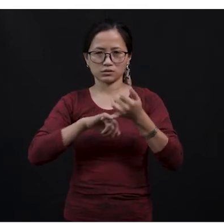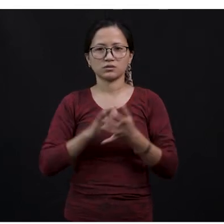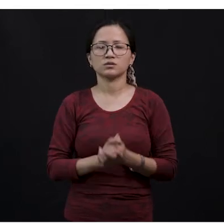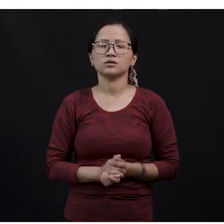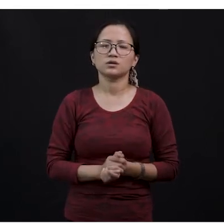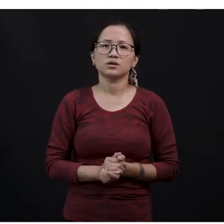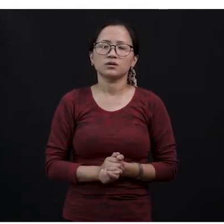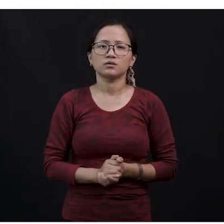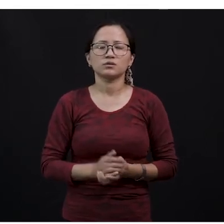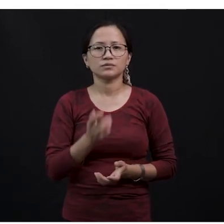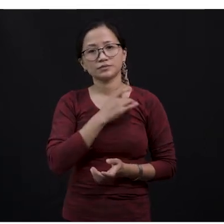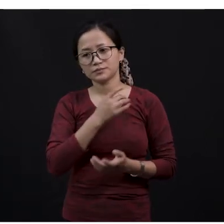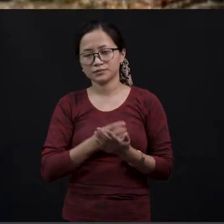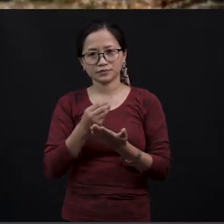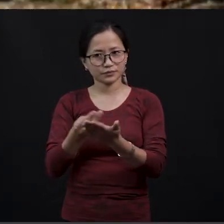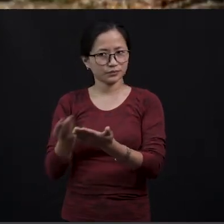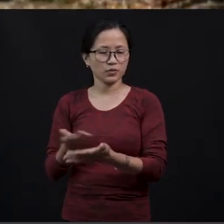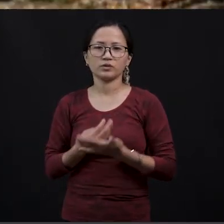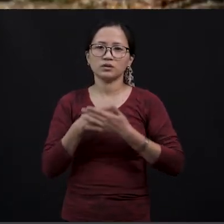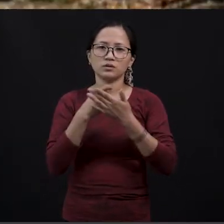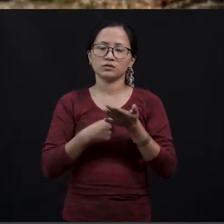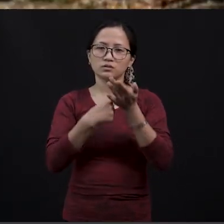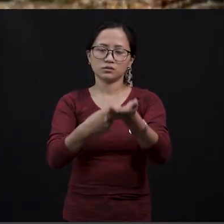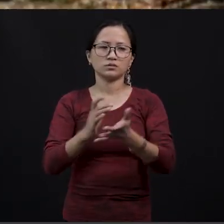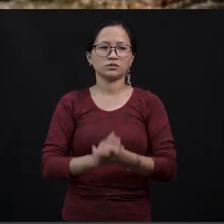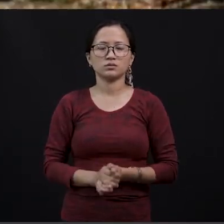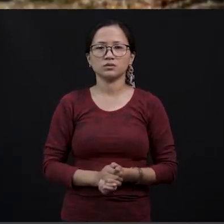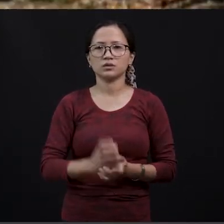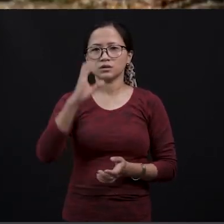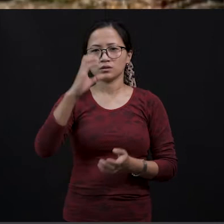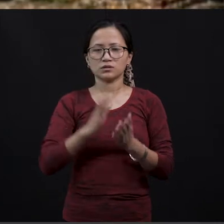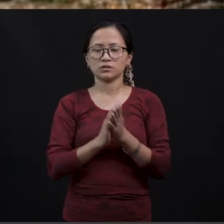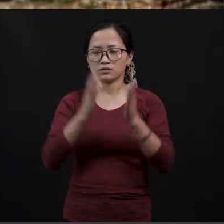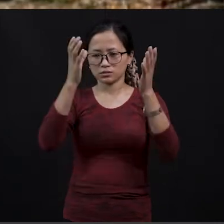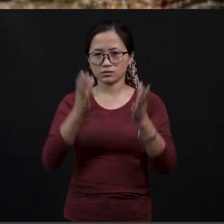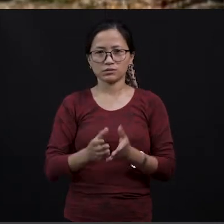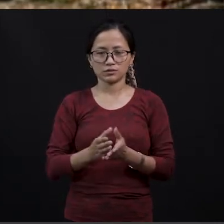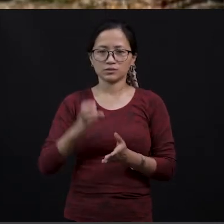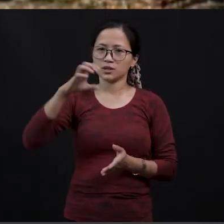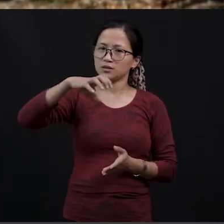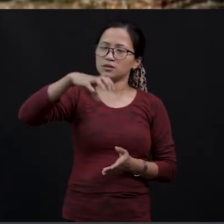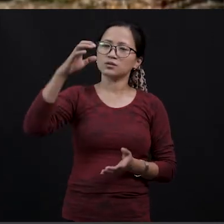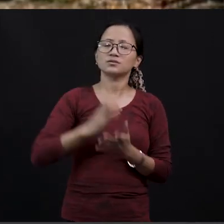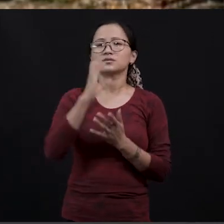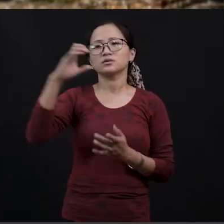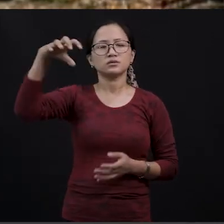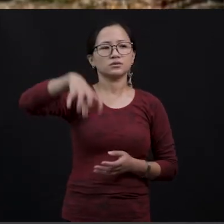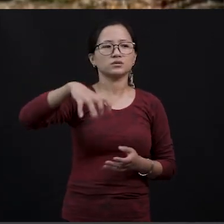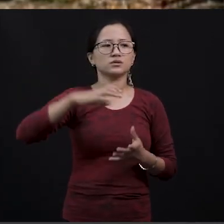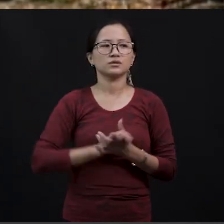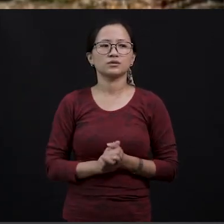competent and also a generous ruler. So this is the city of Tughlaqabad that